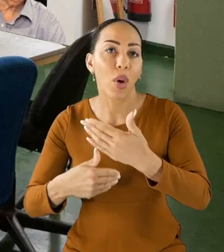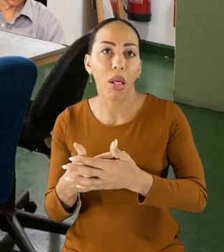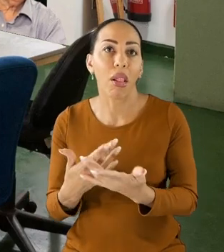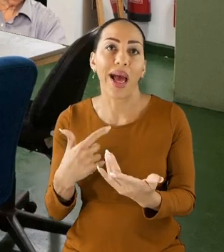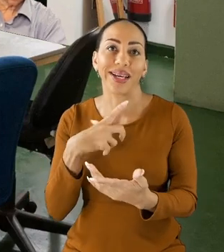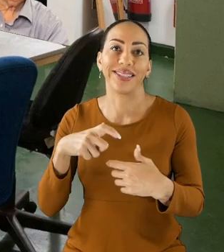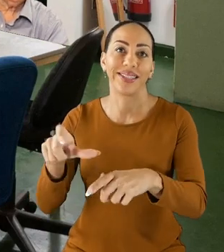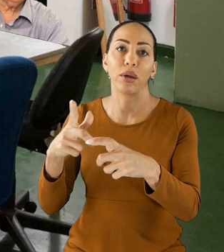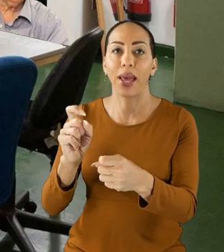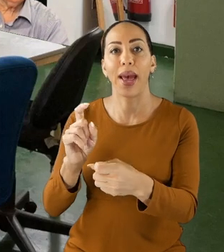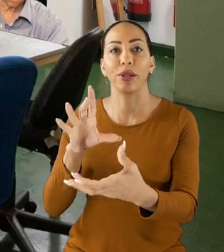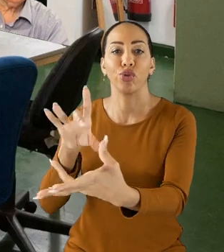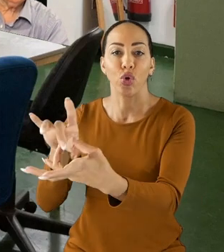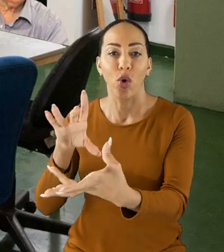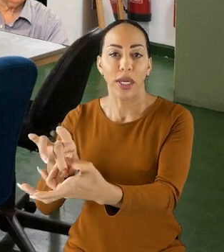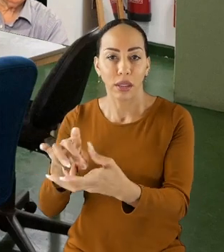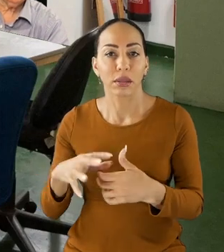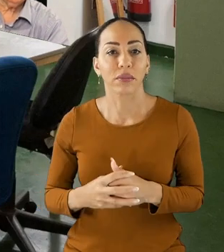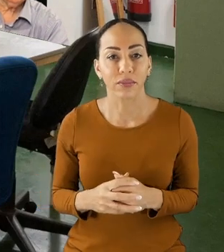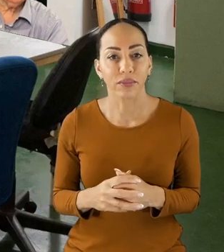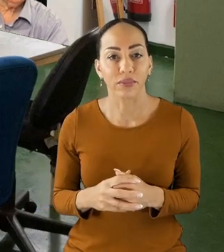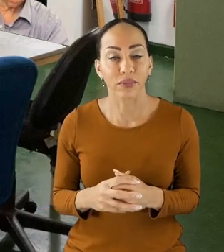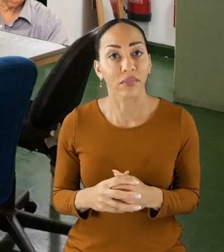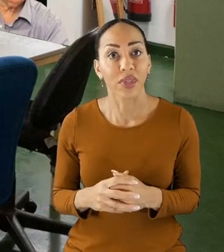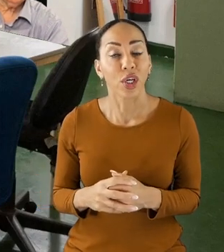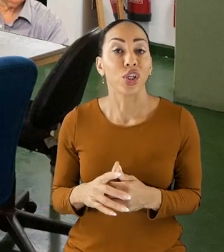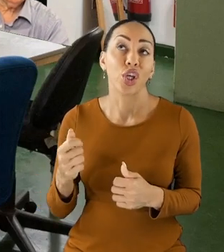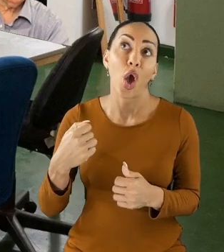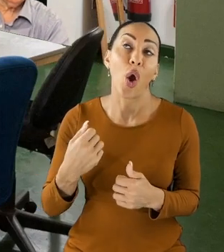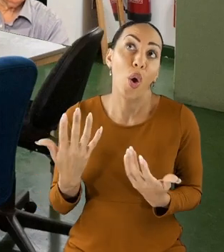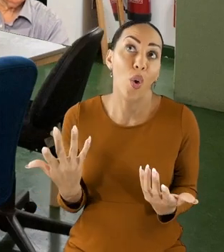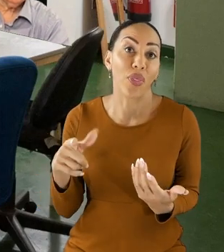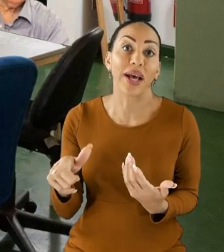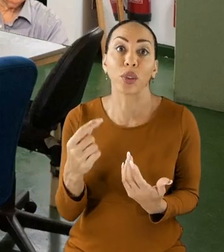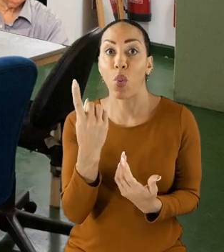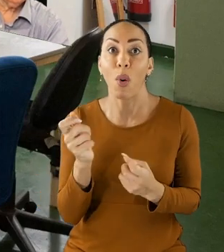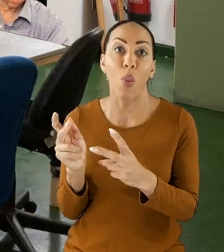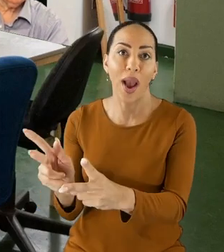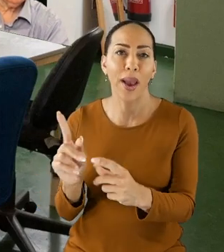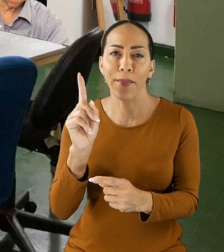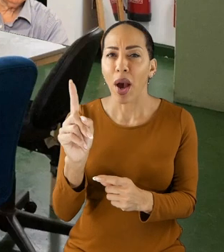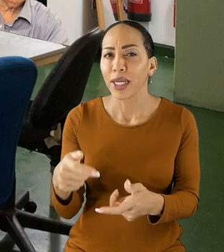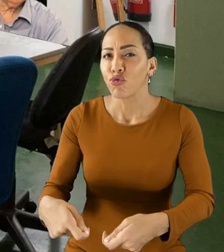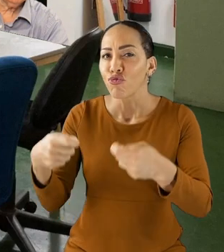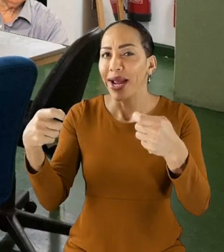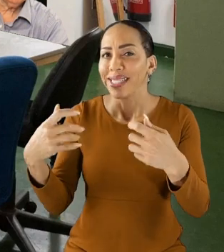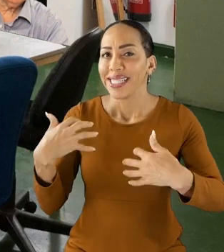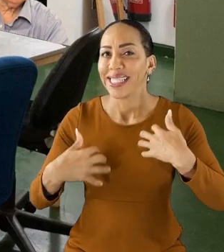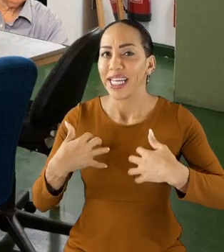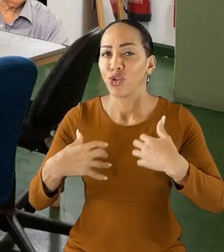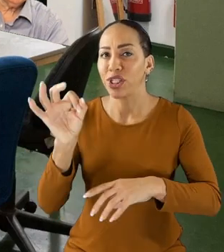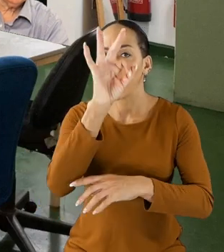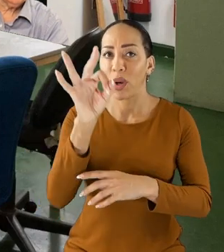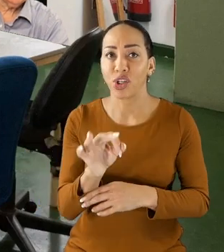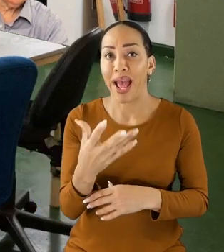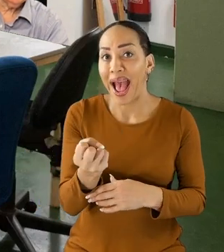feels like a kind of a step up for that. But it does also raise some really interesting questions about how, if we've got two